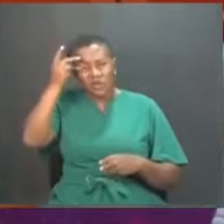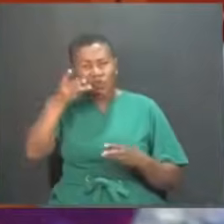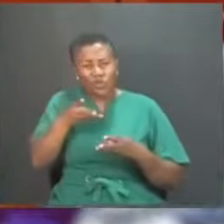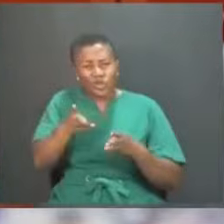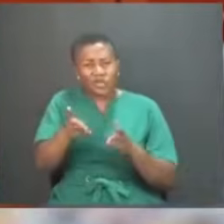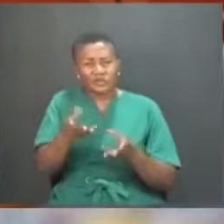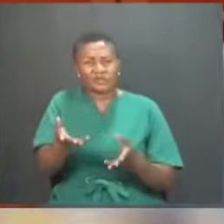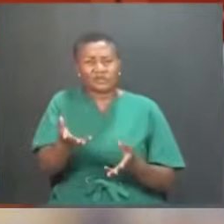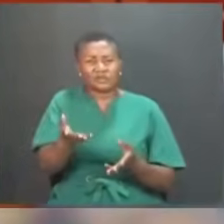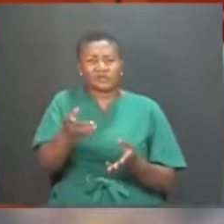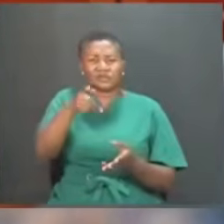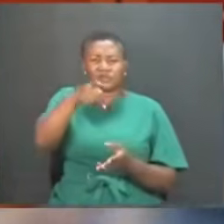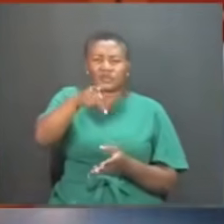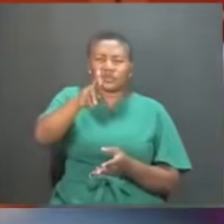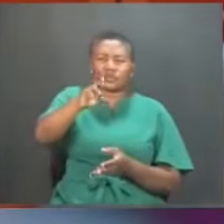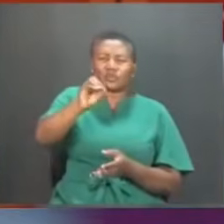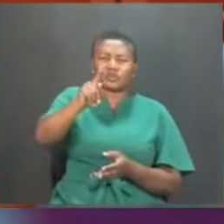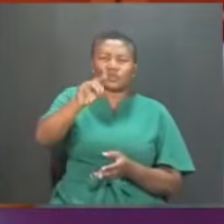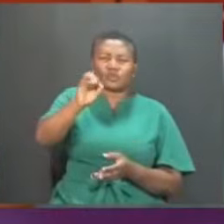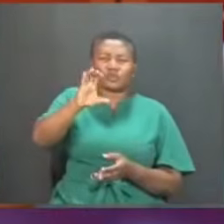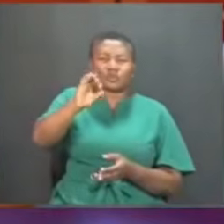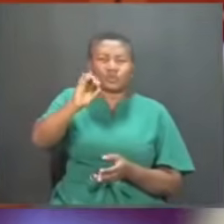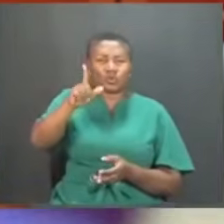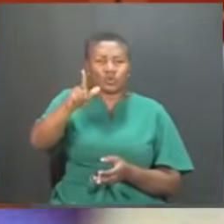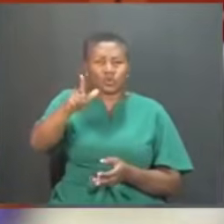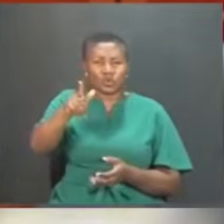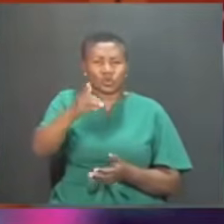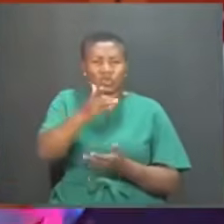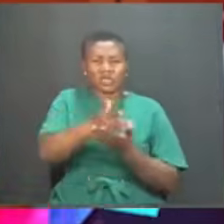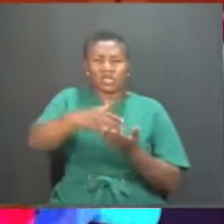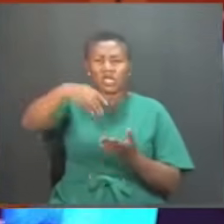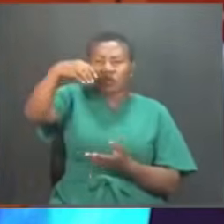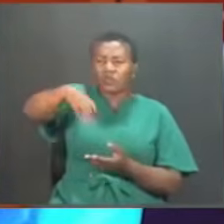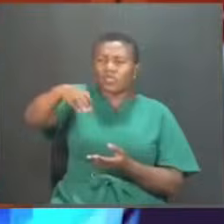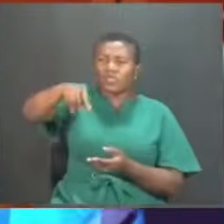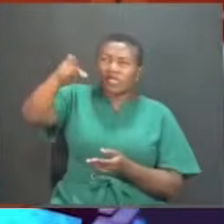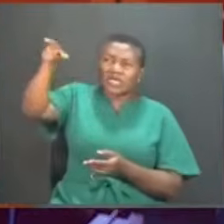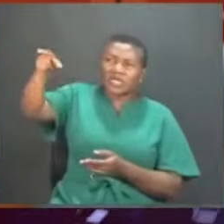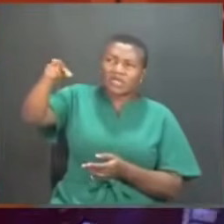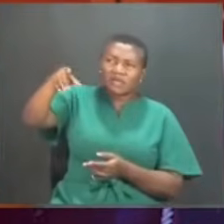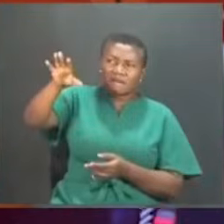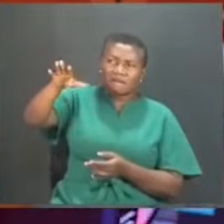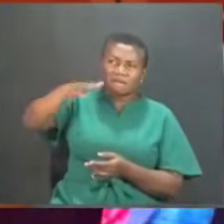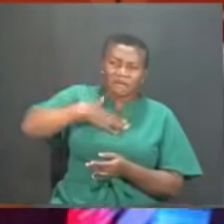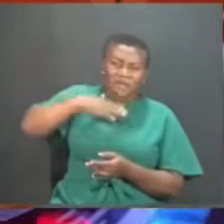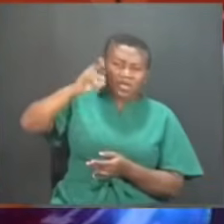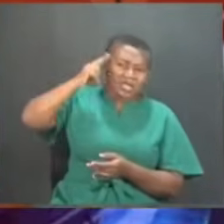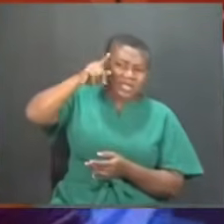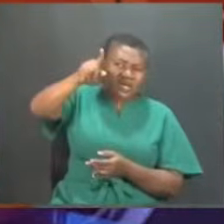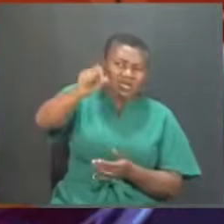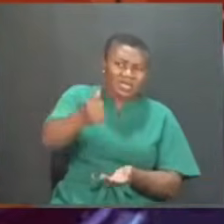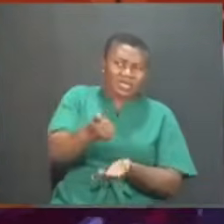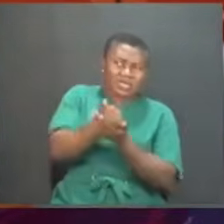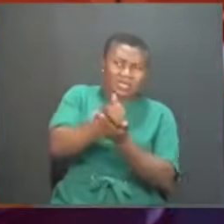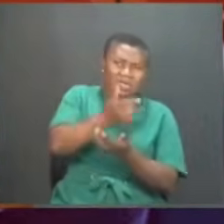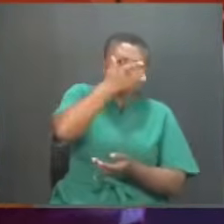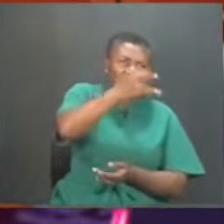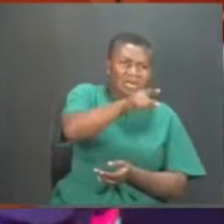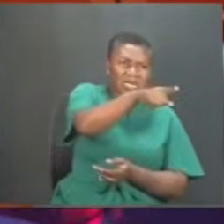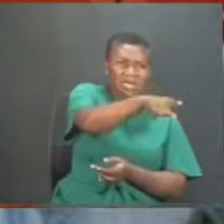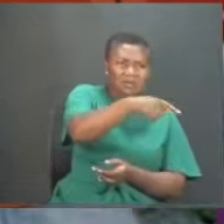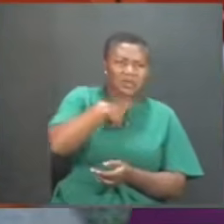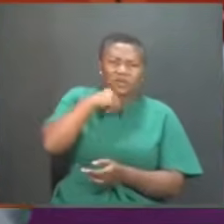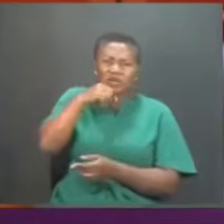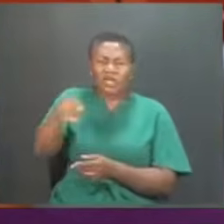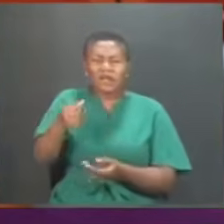that the protocol they need to get, they've not gotten it. Somebody at the constituency think that this person has gone, I have not gone. No military person has actually